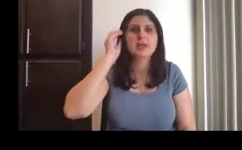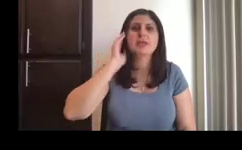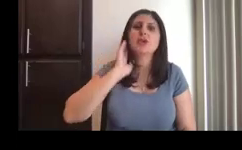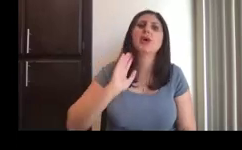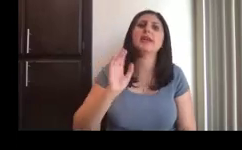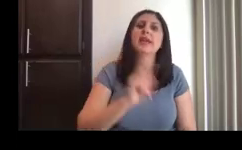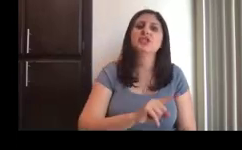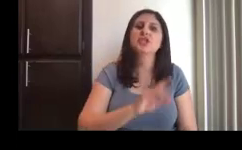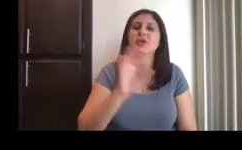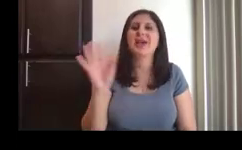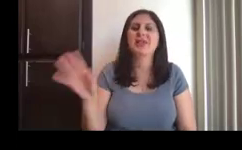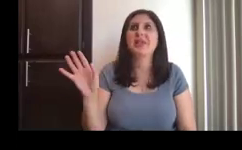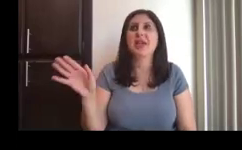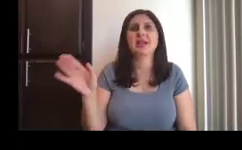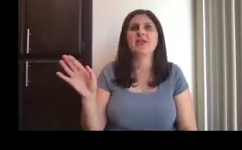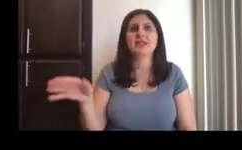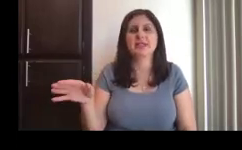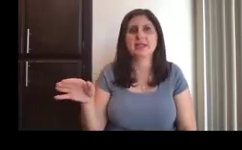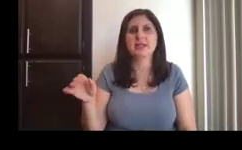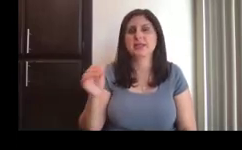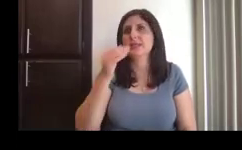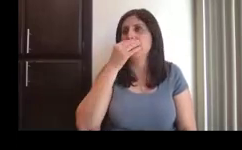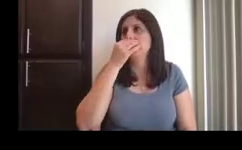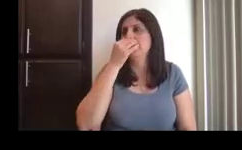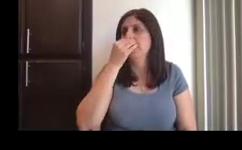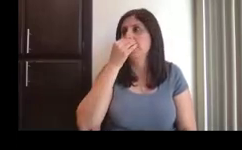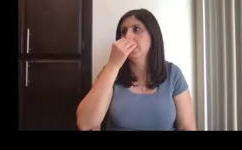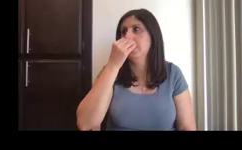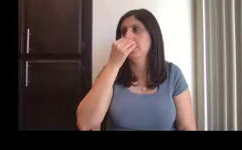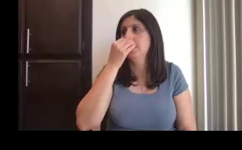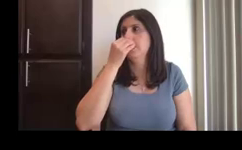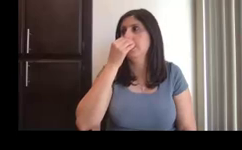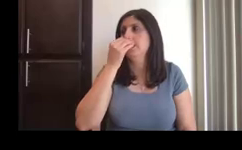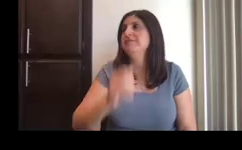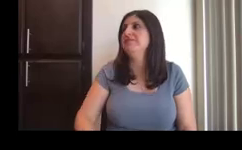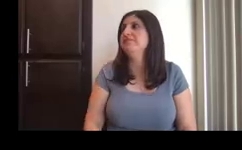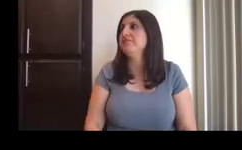Okay. So a negation goes at the end of the sentence.